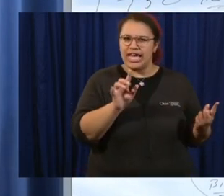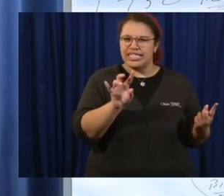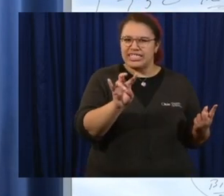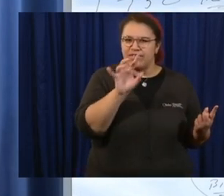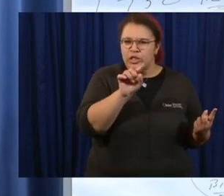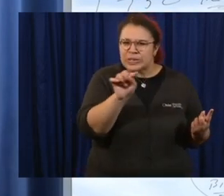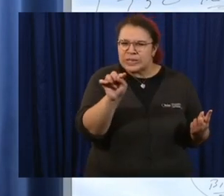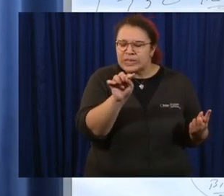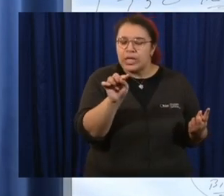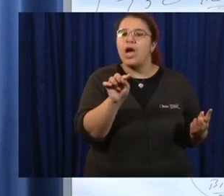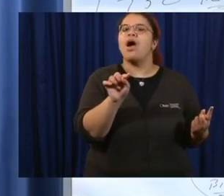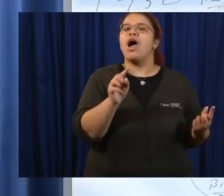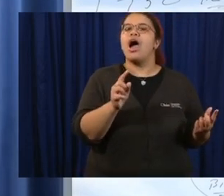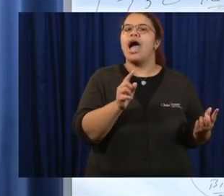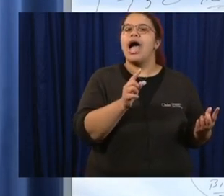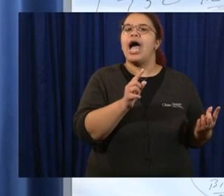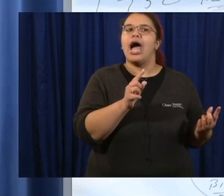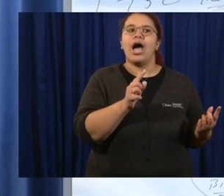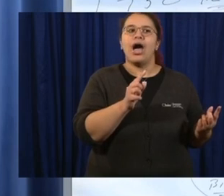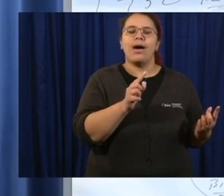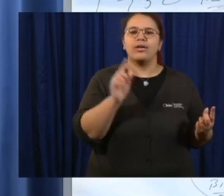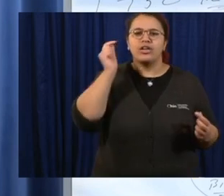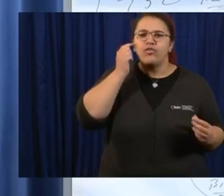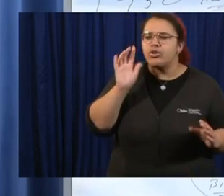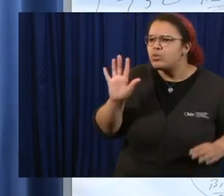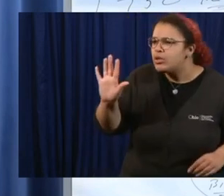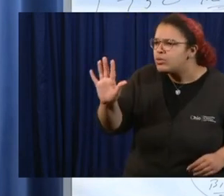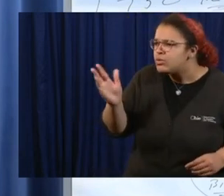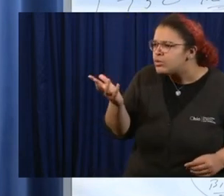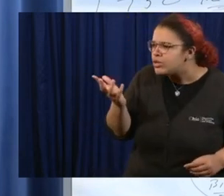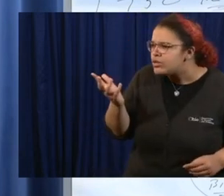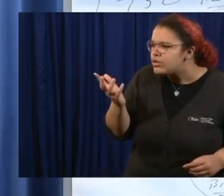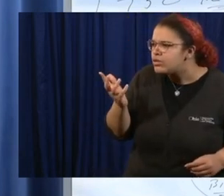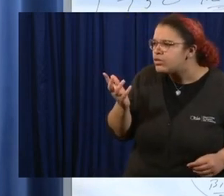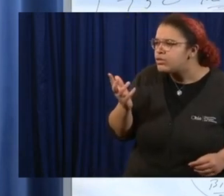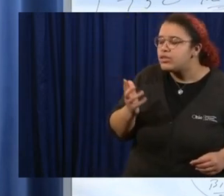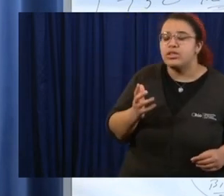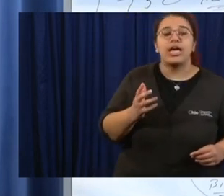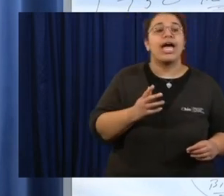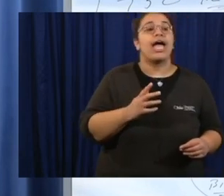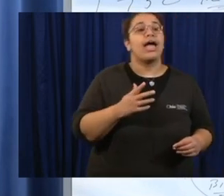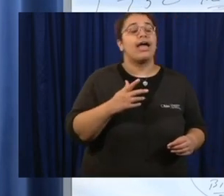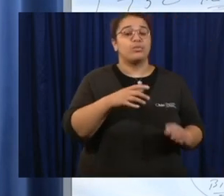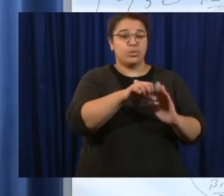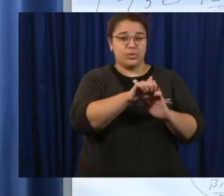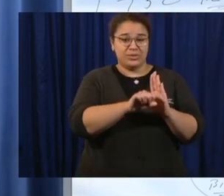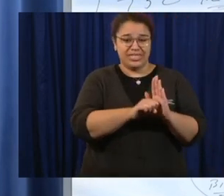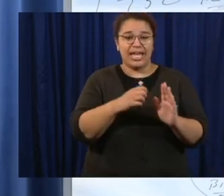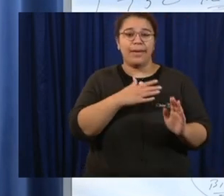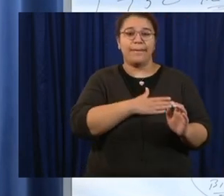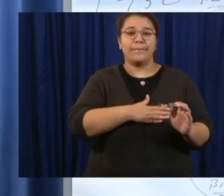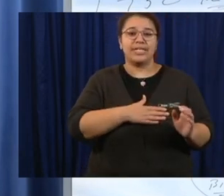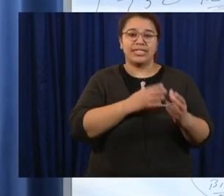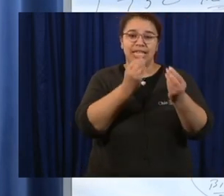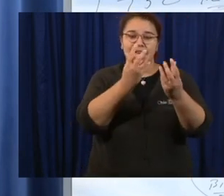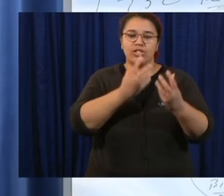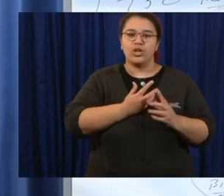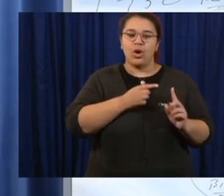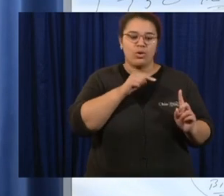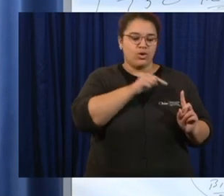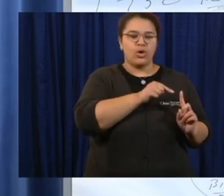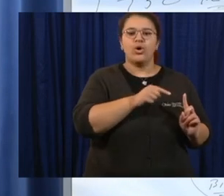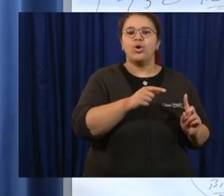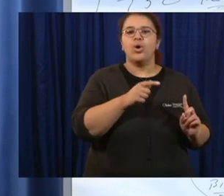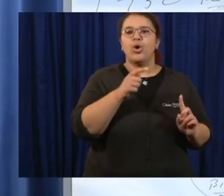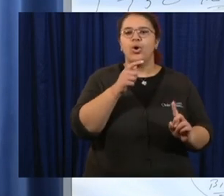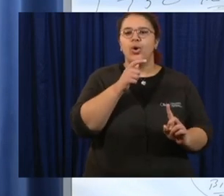please promptly provide... And what? And if the state could please promptly provide copies of the contracts with Thermo